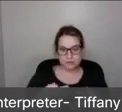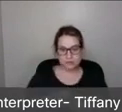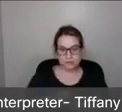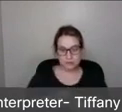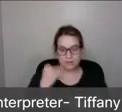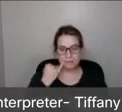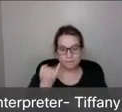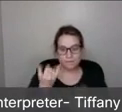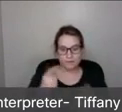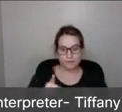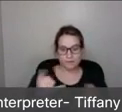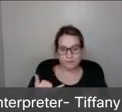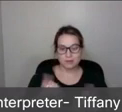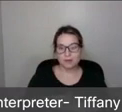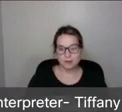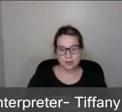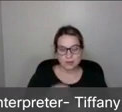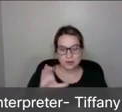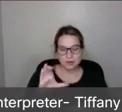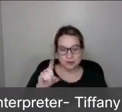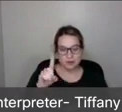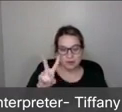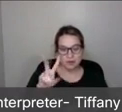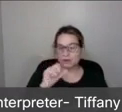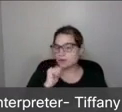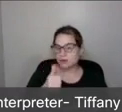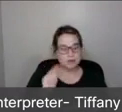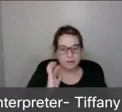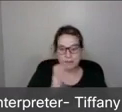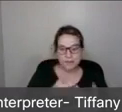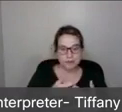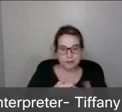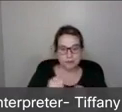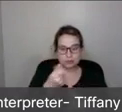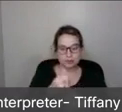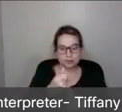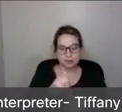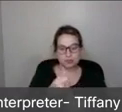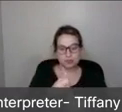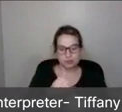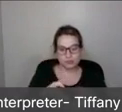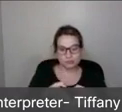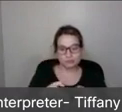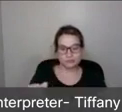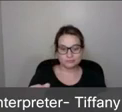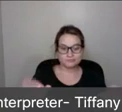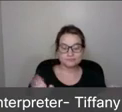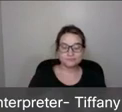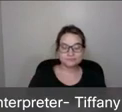stands. CD2 does not even meet your own broad standard for